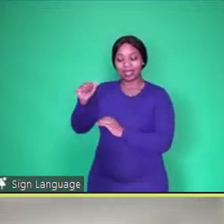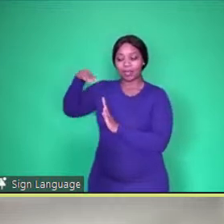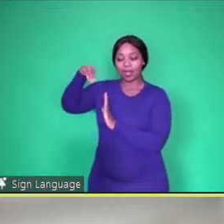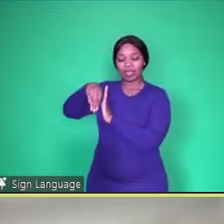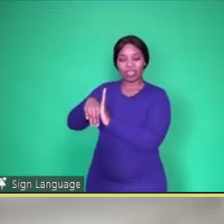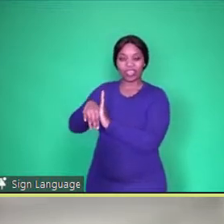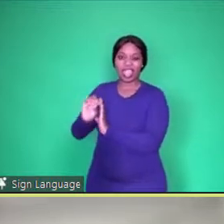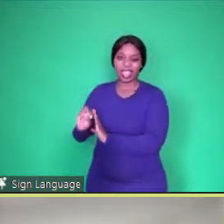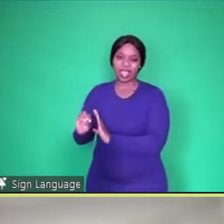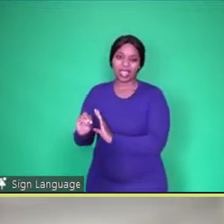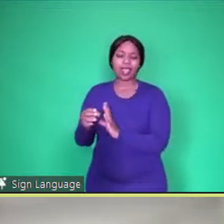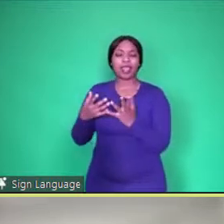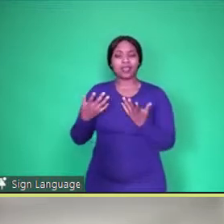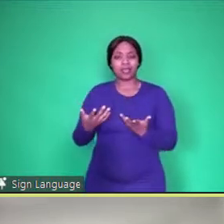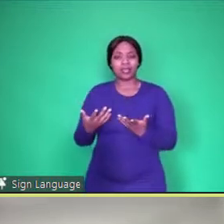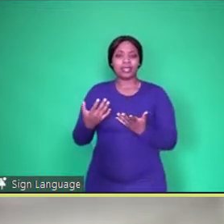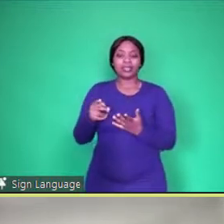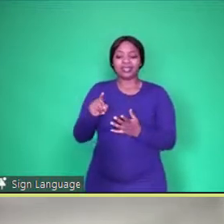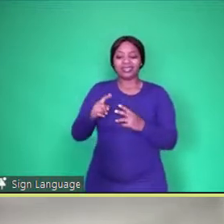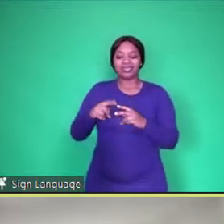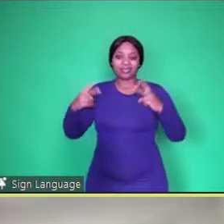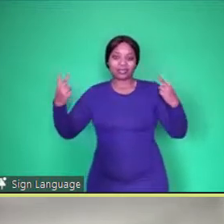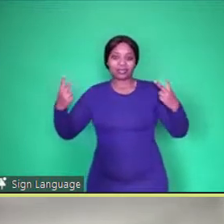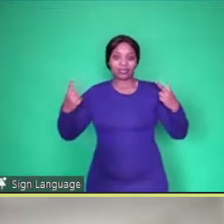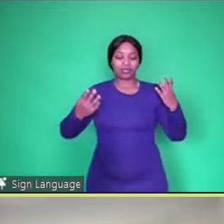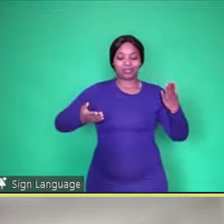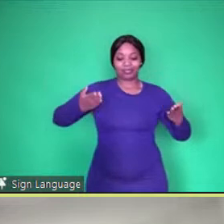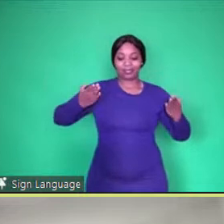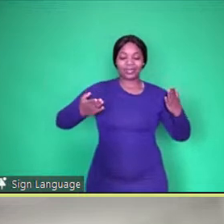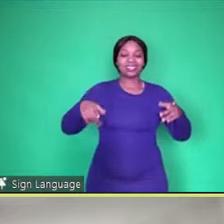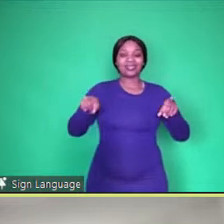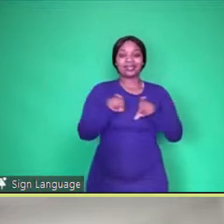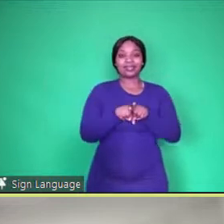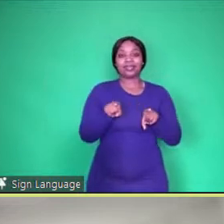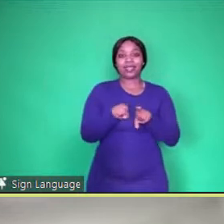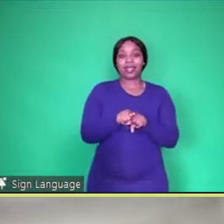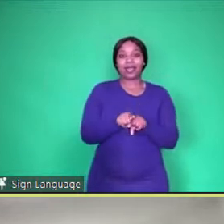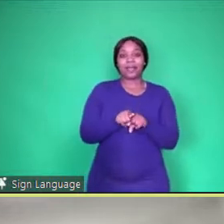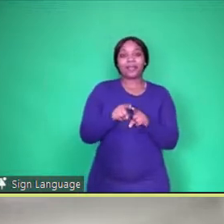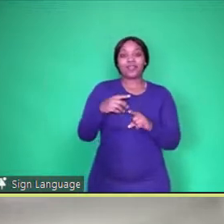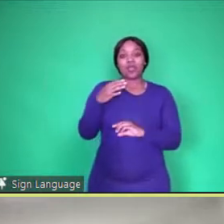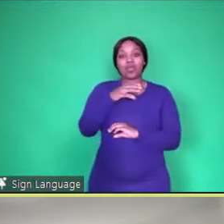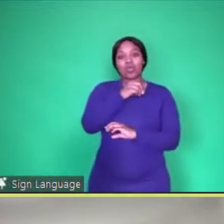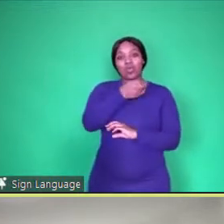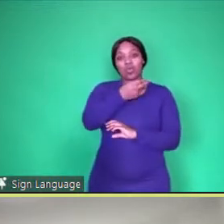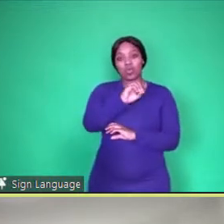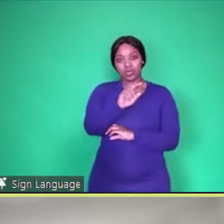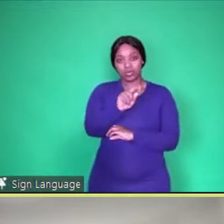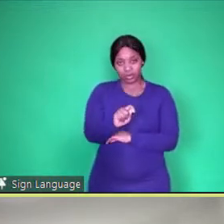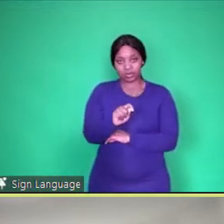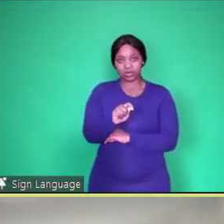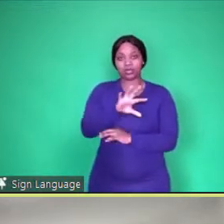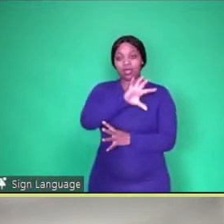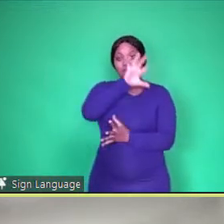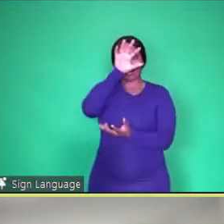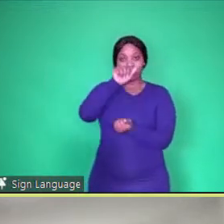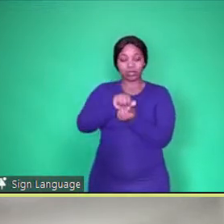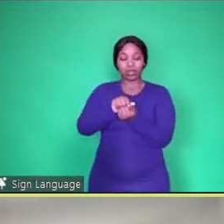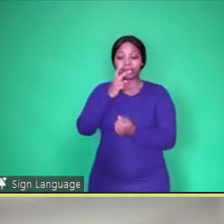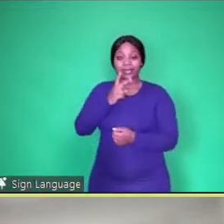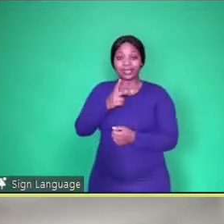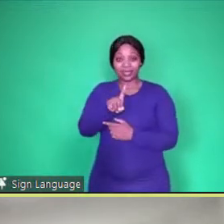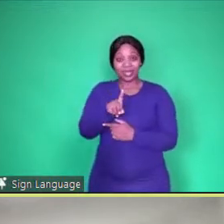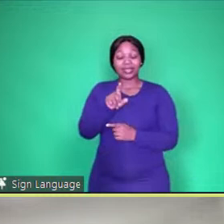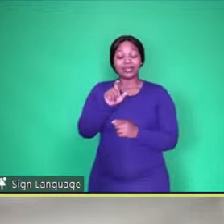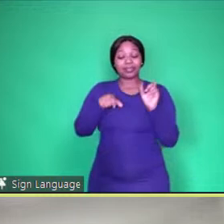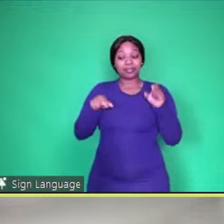significant difference here. So it becomes, again, the same as the urban cohort. So all in all, what you see is that the migration